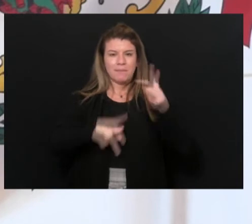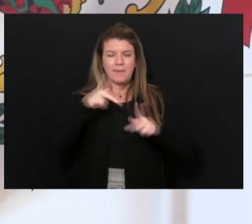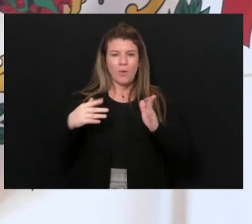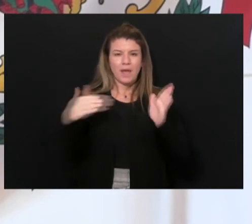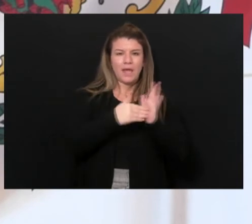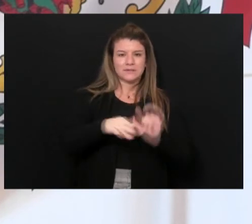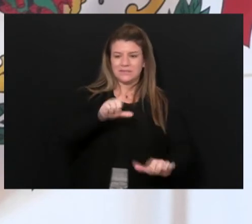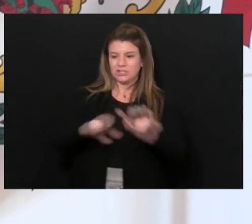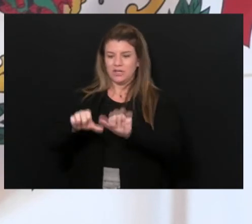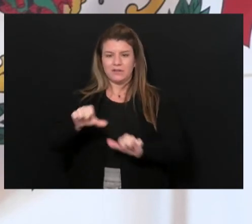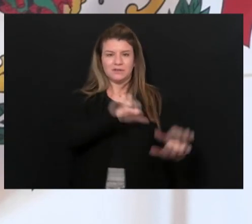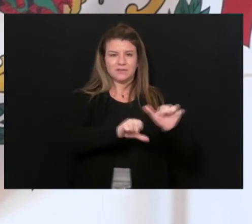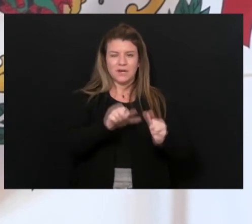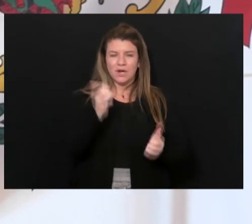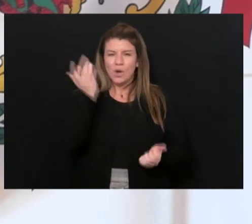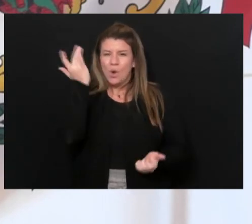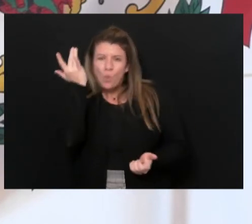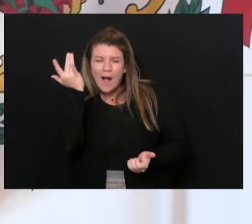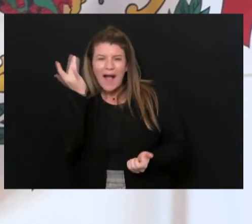Why do we need to say,